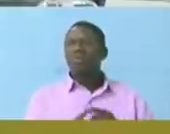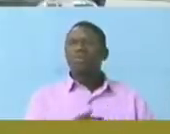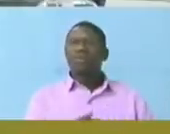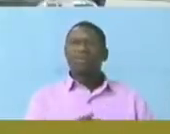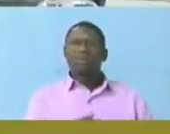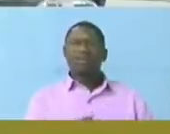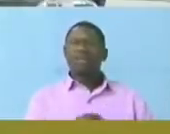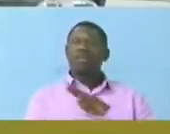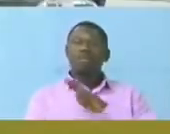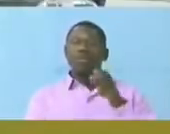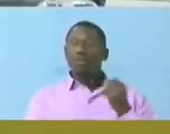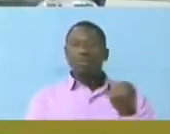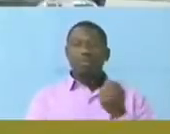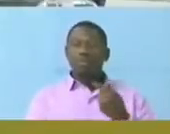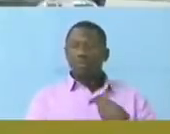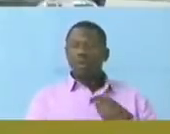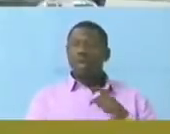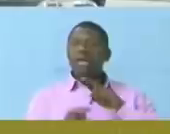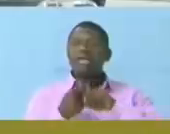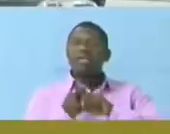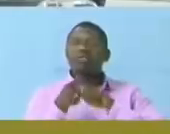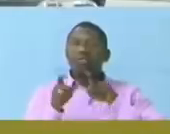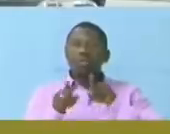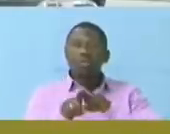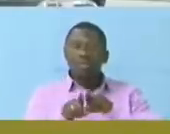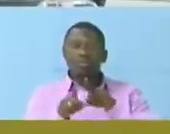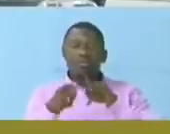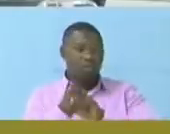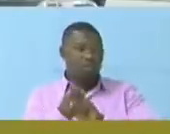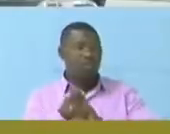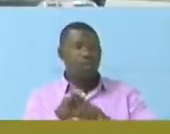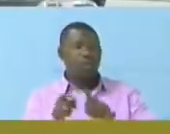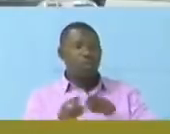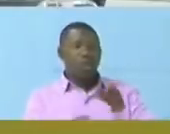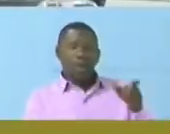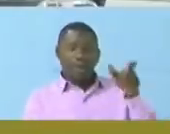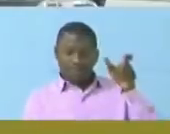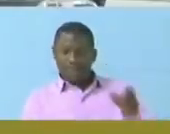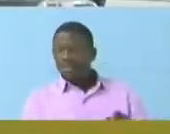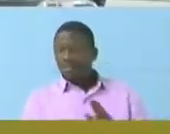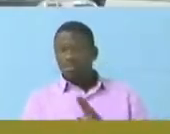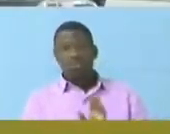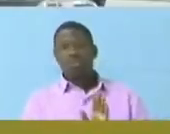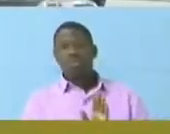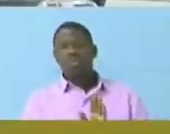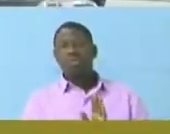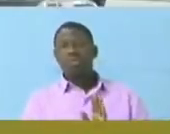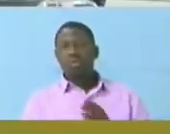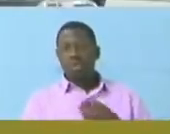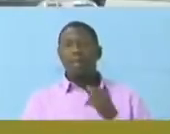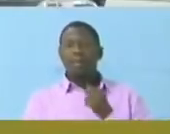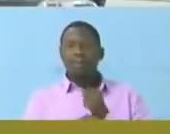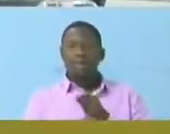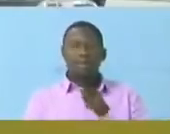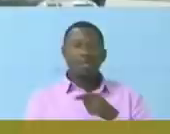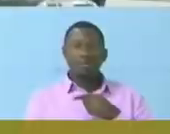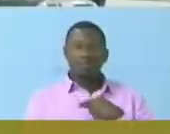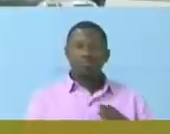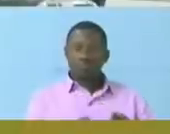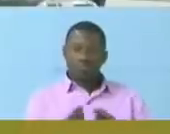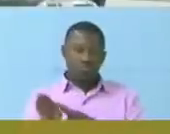It's not because of my relationship with the person. But I'm not going to marry the chokinyo local. That I made that